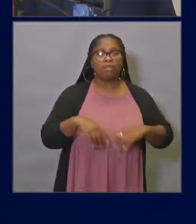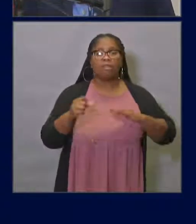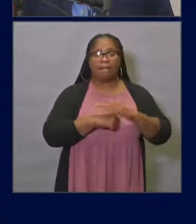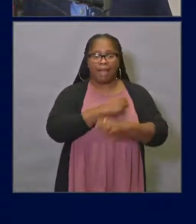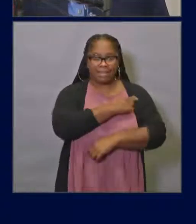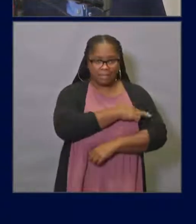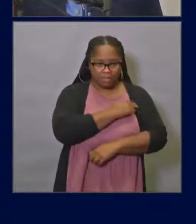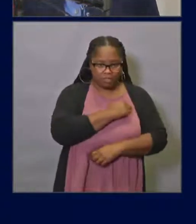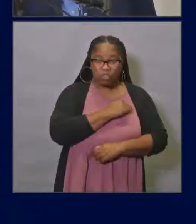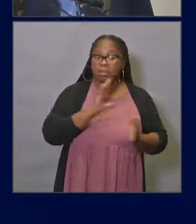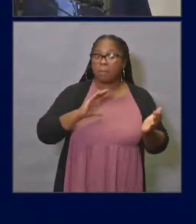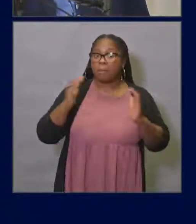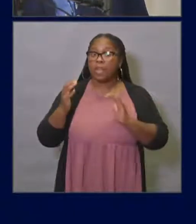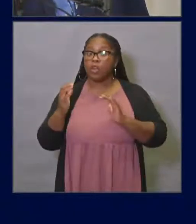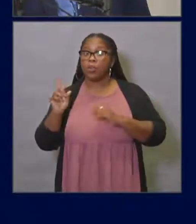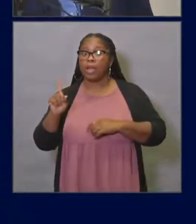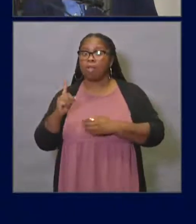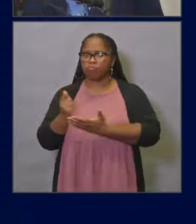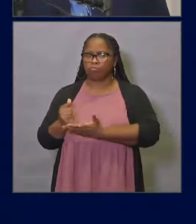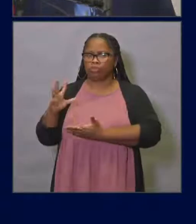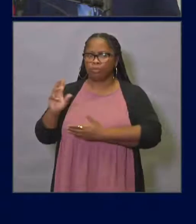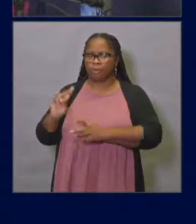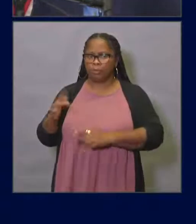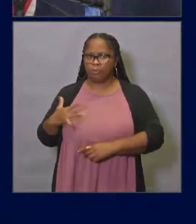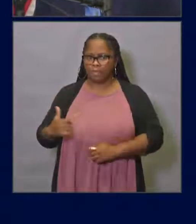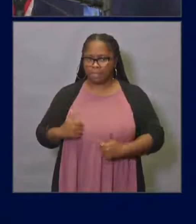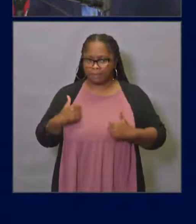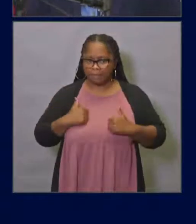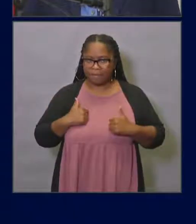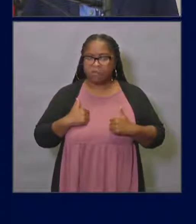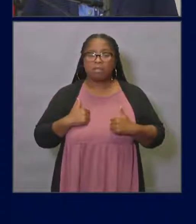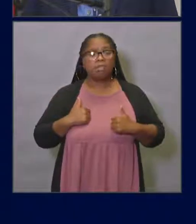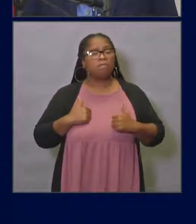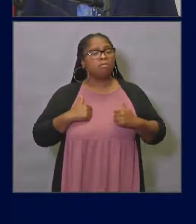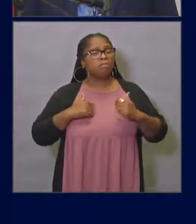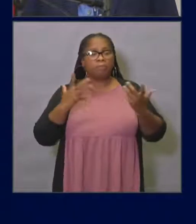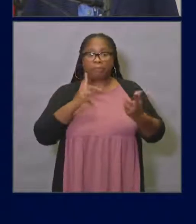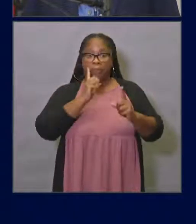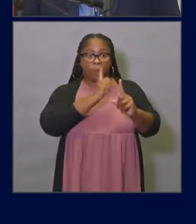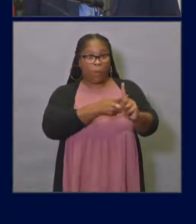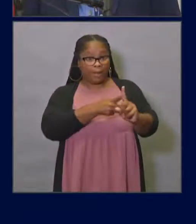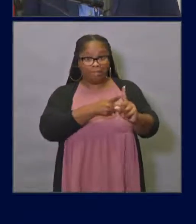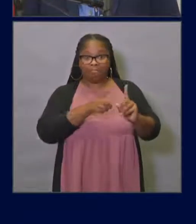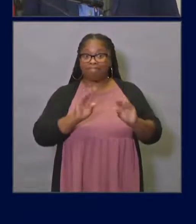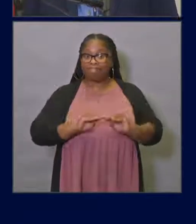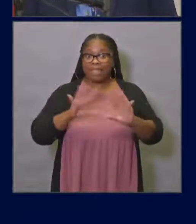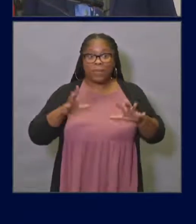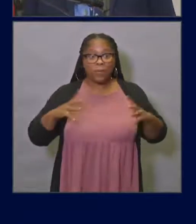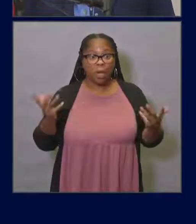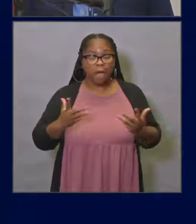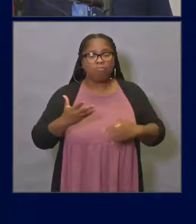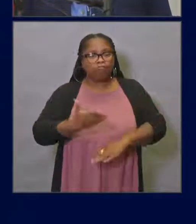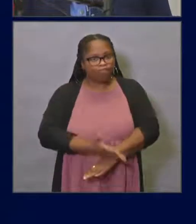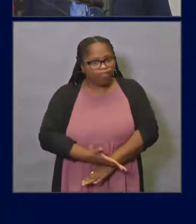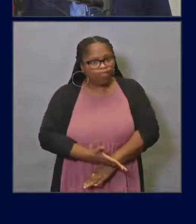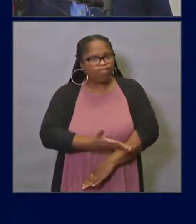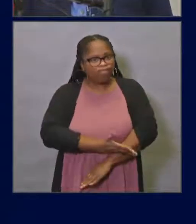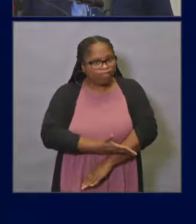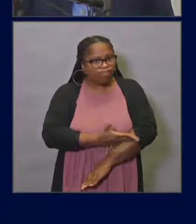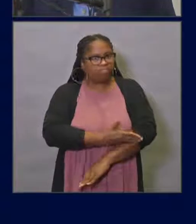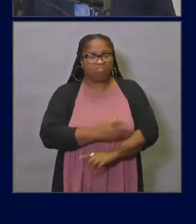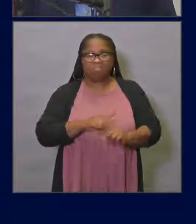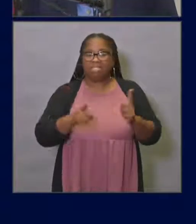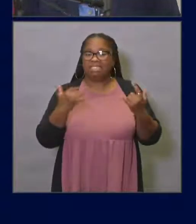poverty. It is clear, however, although we've made progress, there is still much work that we need to do to close the